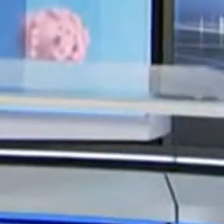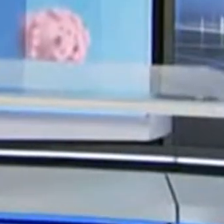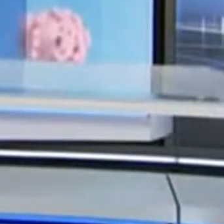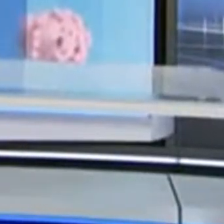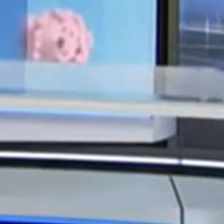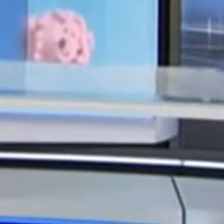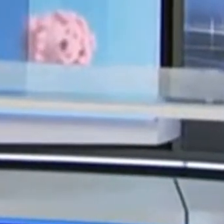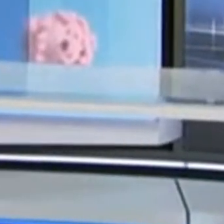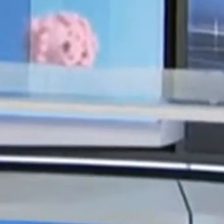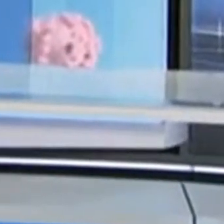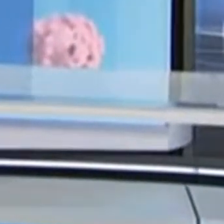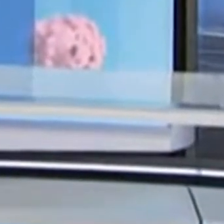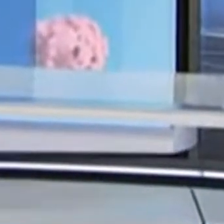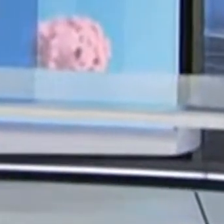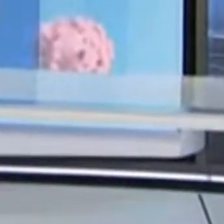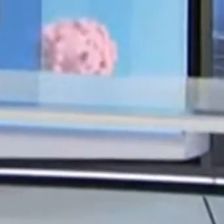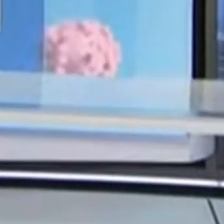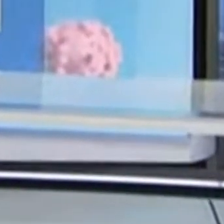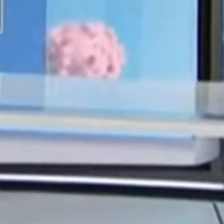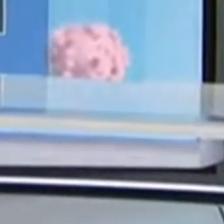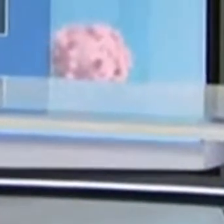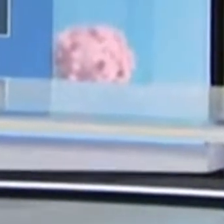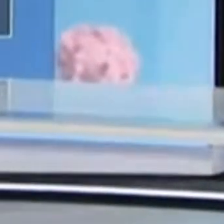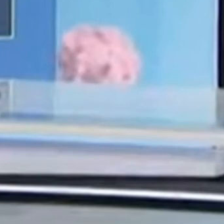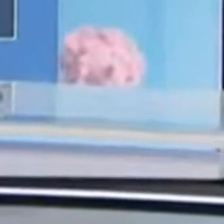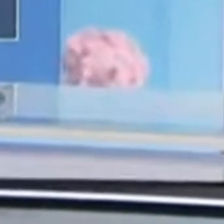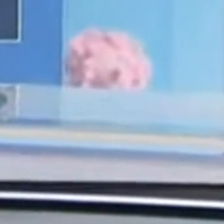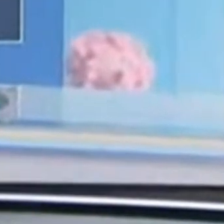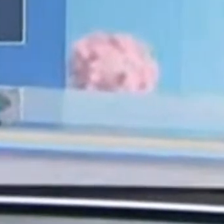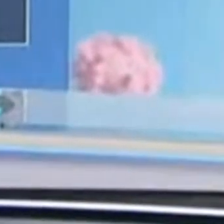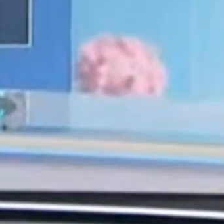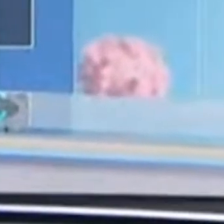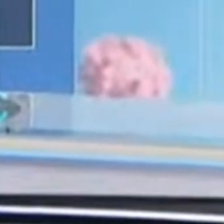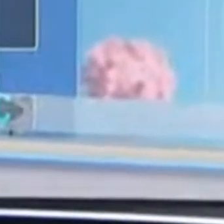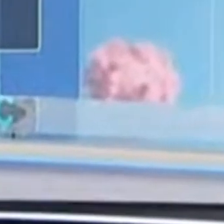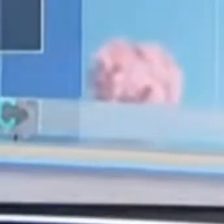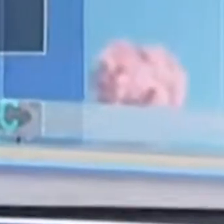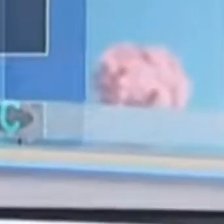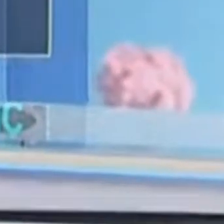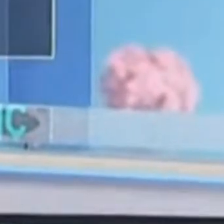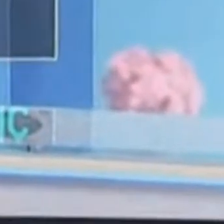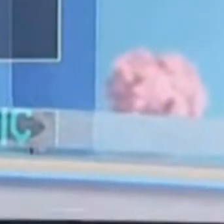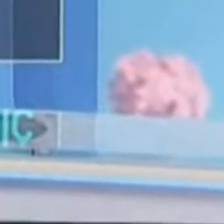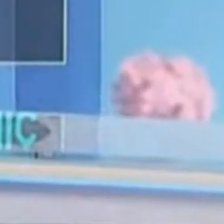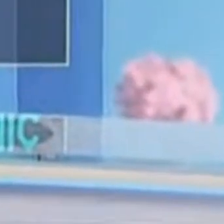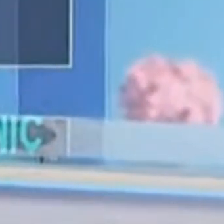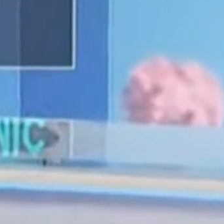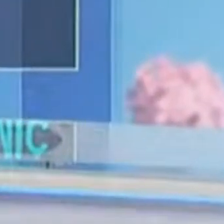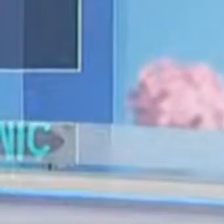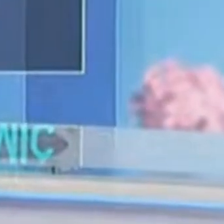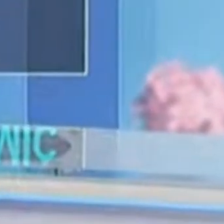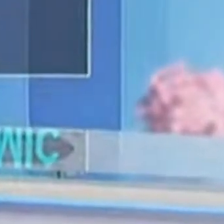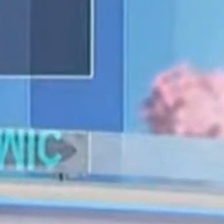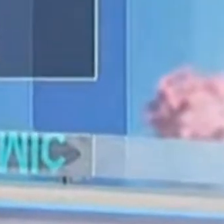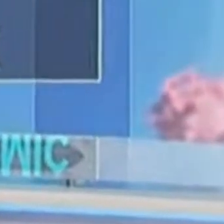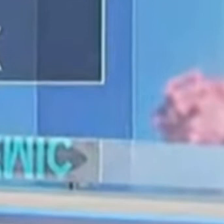Hello and welcome to ABC News. I'm Ros Childs. We're standing by for a coronavirus update from the Victorian Premier Daniel Andrews. We'll bring that to